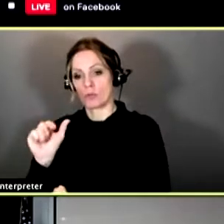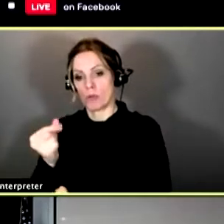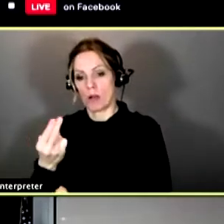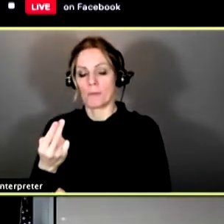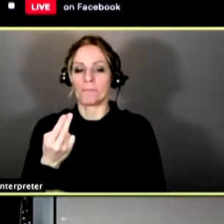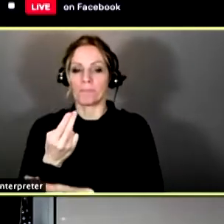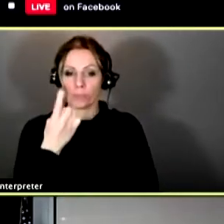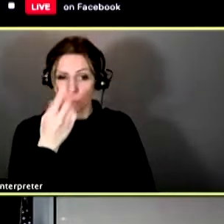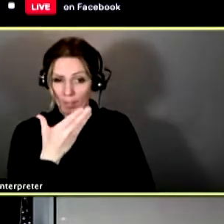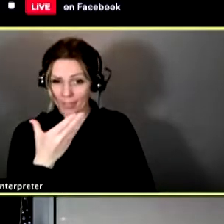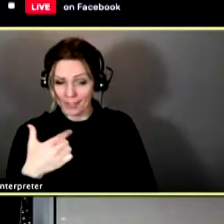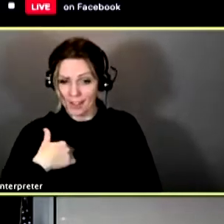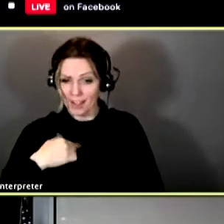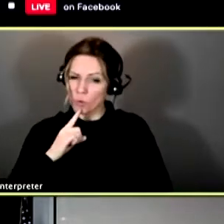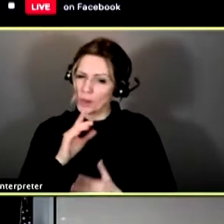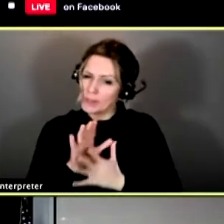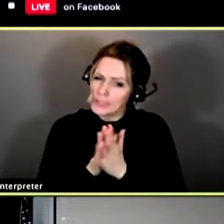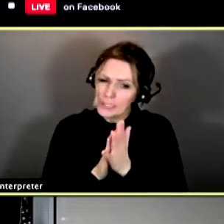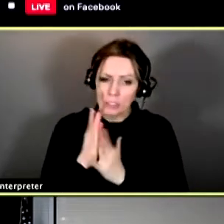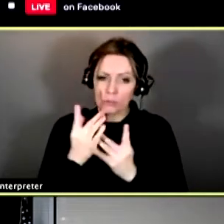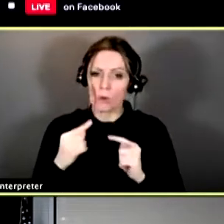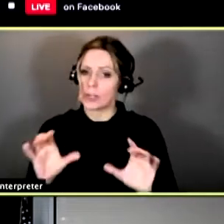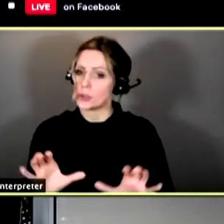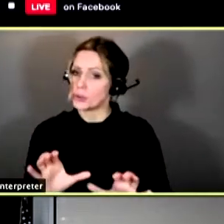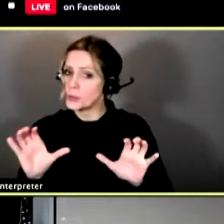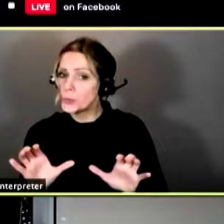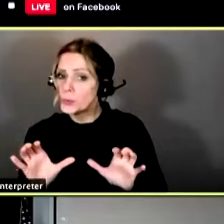I have really endeavored to try to do is